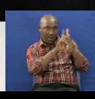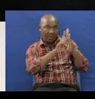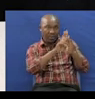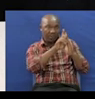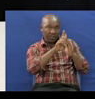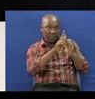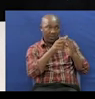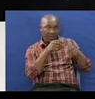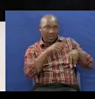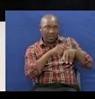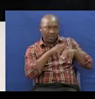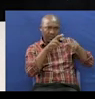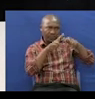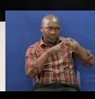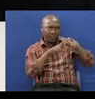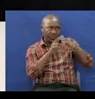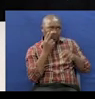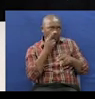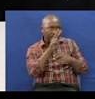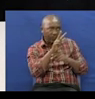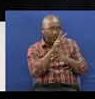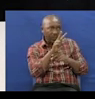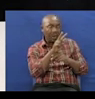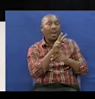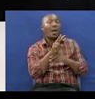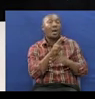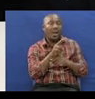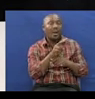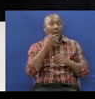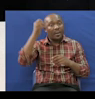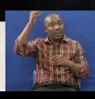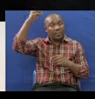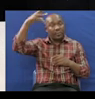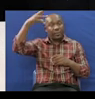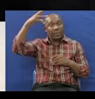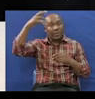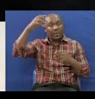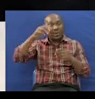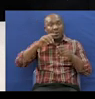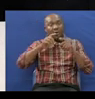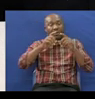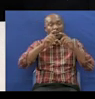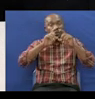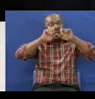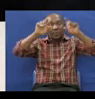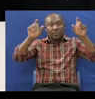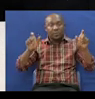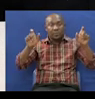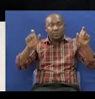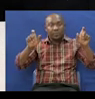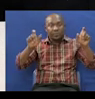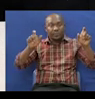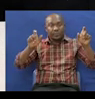the Earth were flat, then the pole star would appear vertical throughout the Earth's